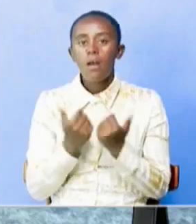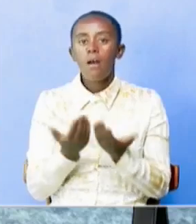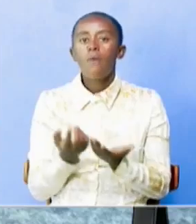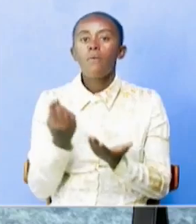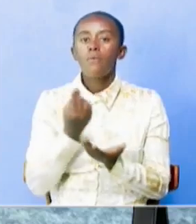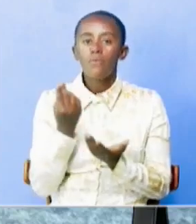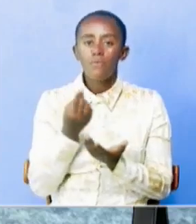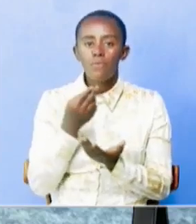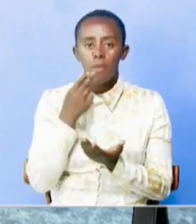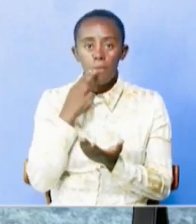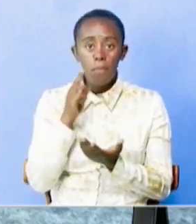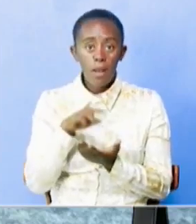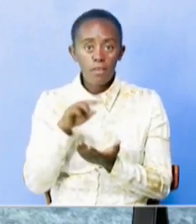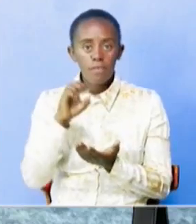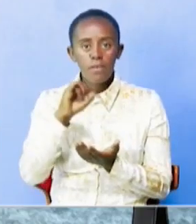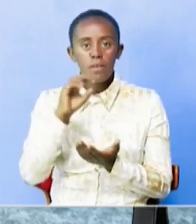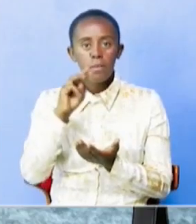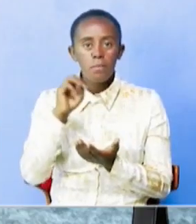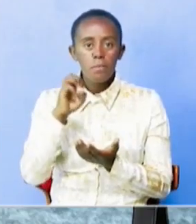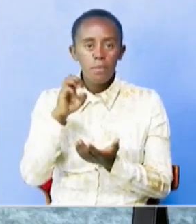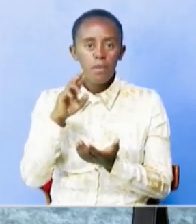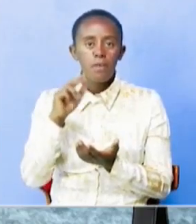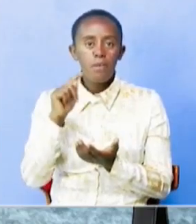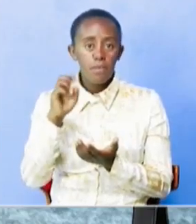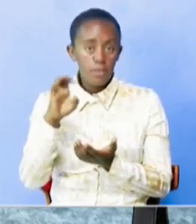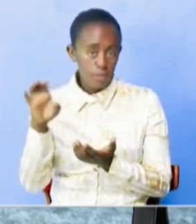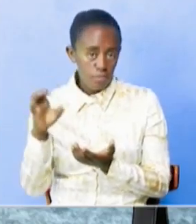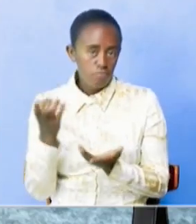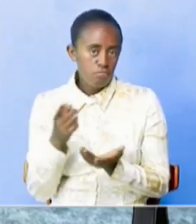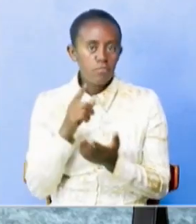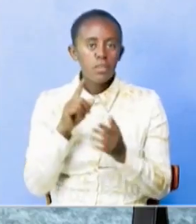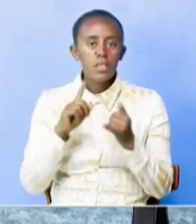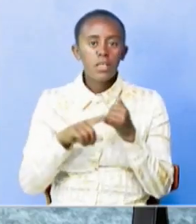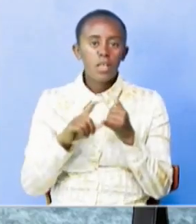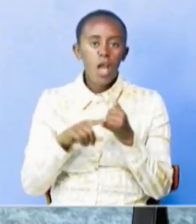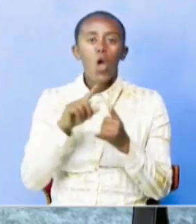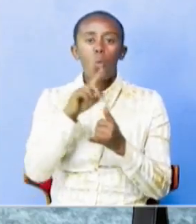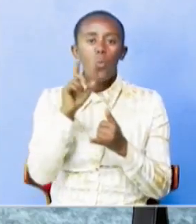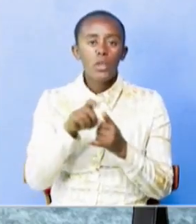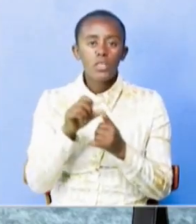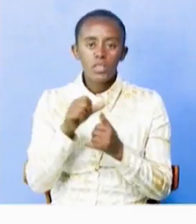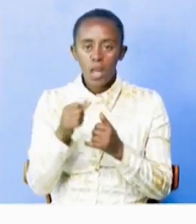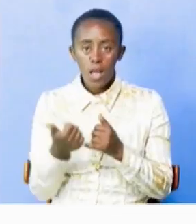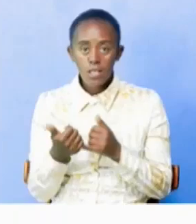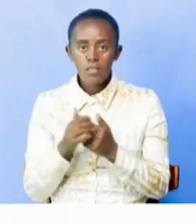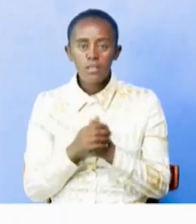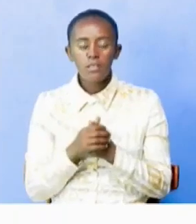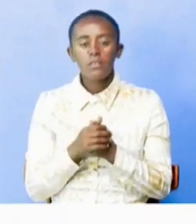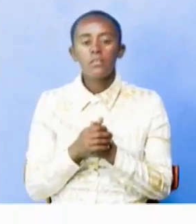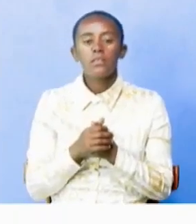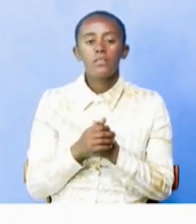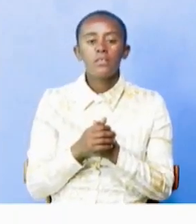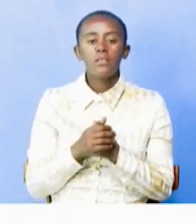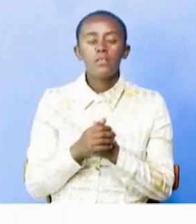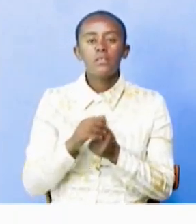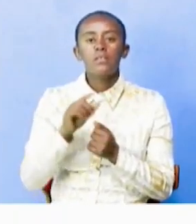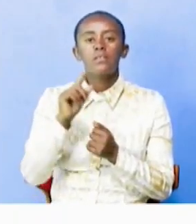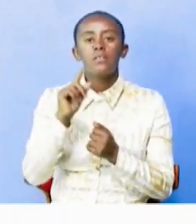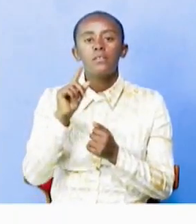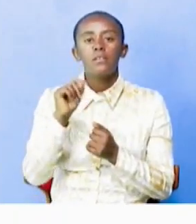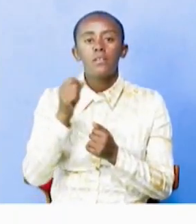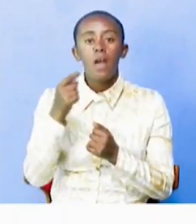use imperatives with tag questions. Okay, the other one is tag questions with